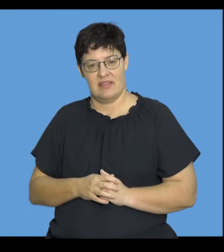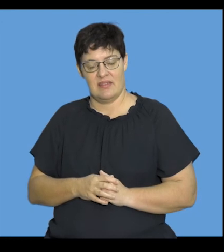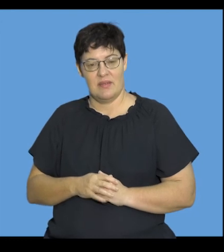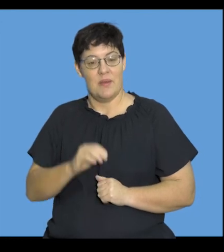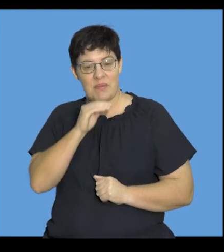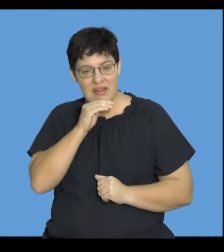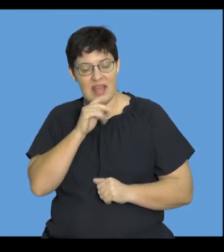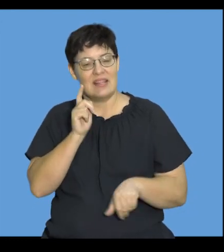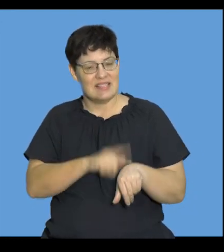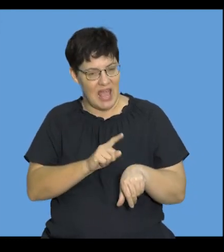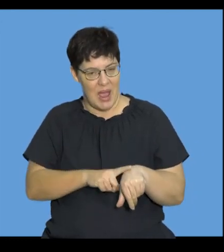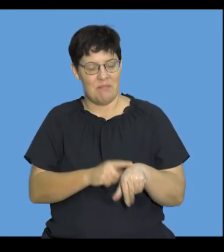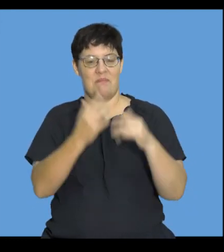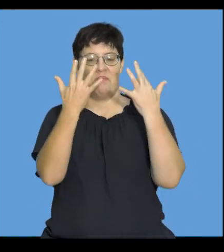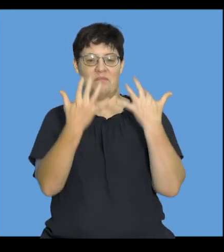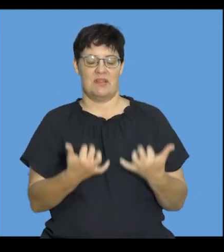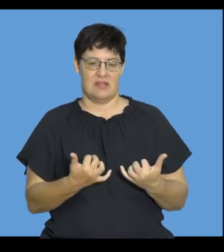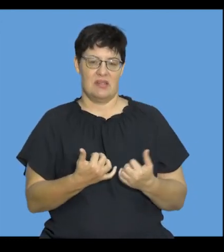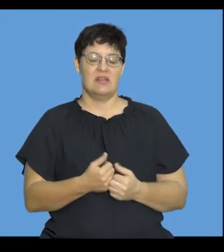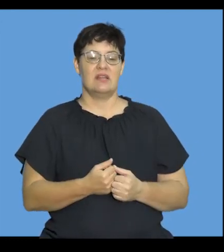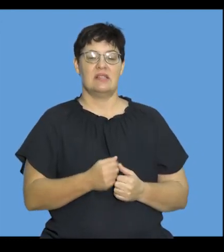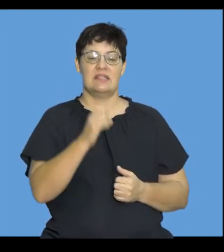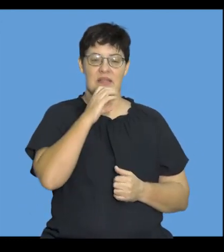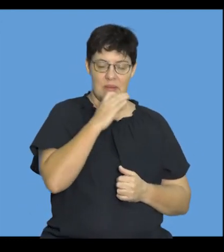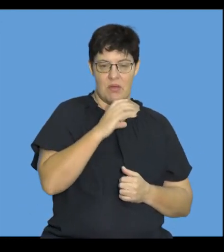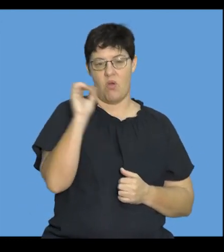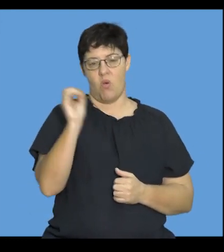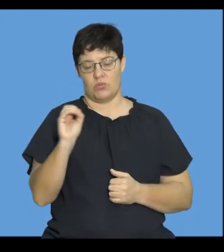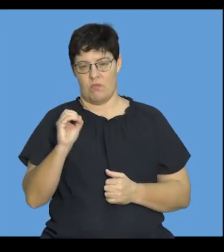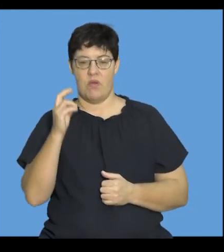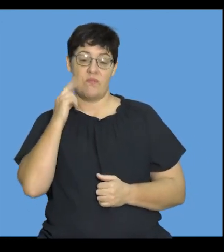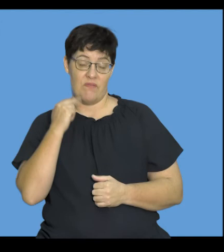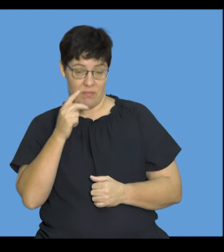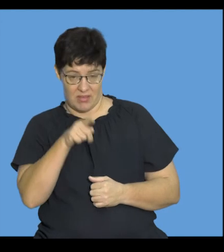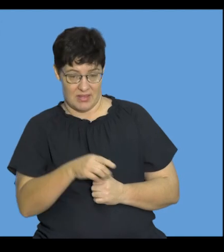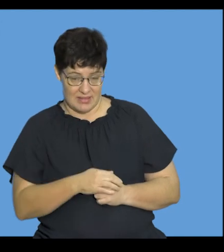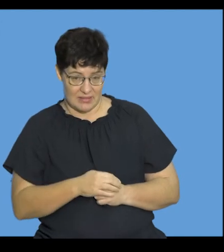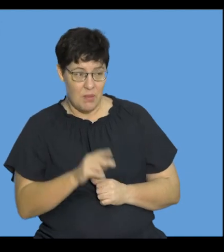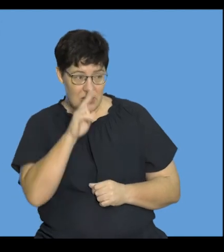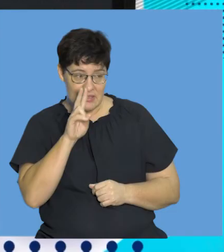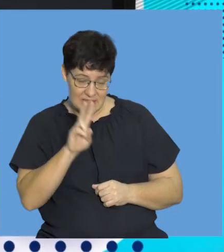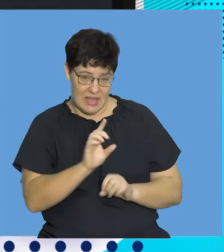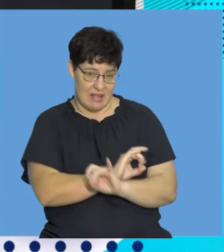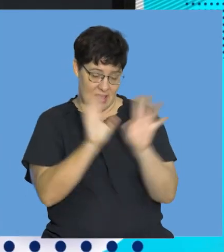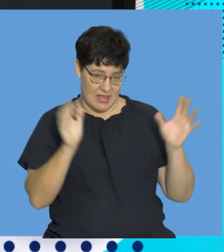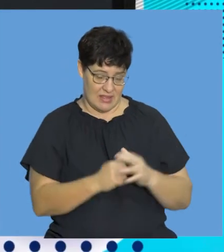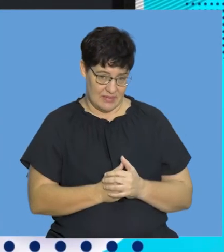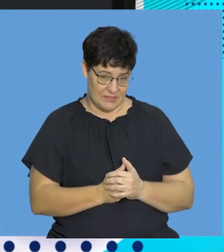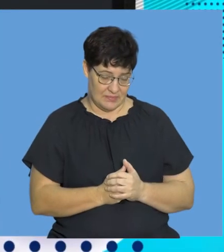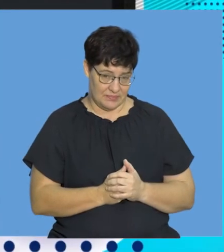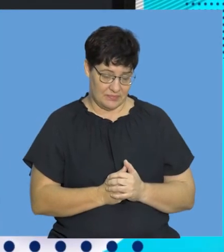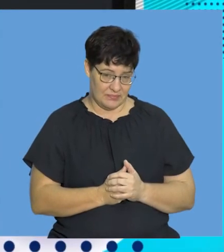budget period, September, October, and November. Clearly, you must be able to see this. And that is why it's